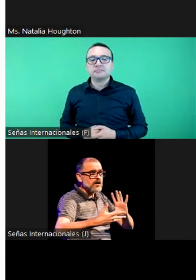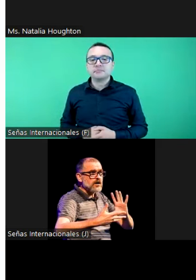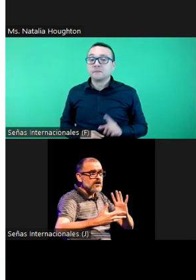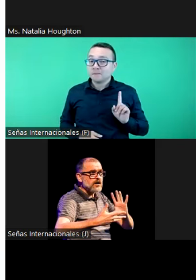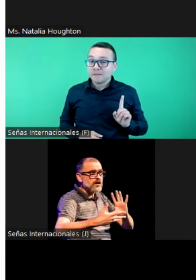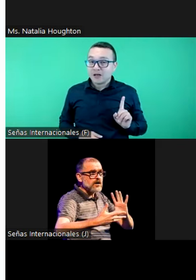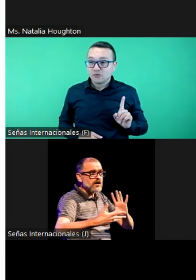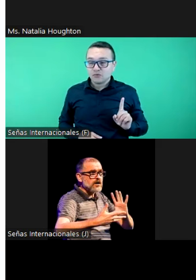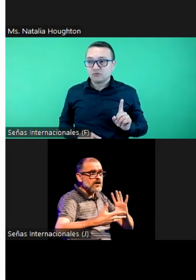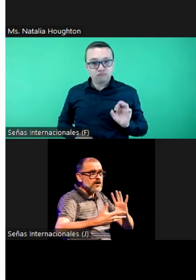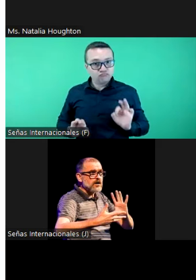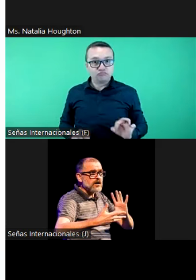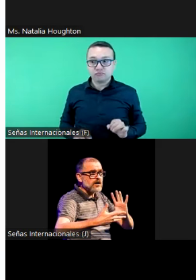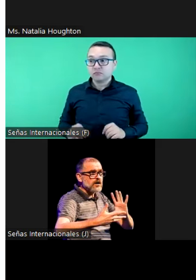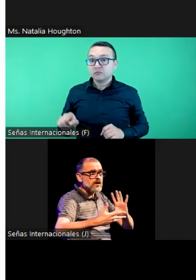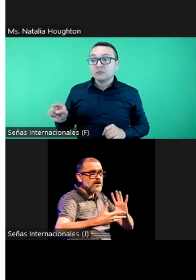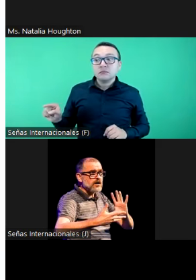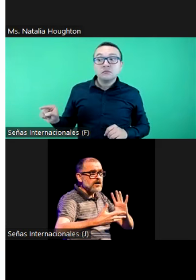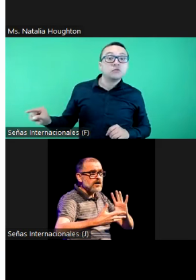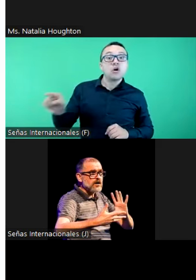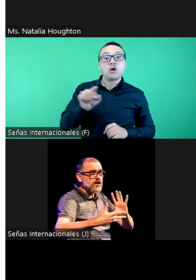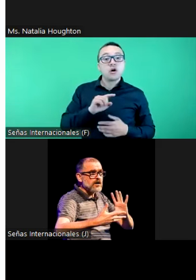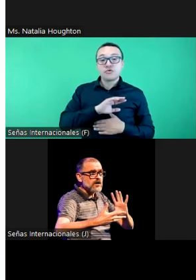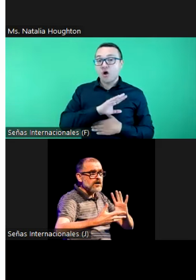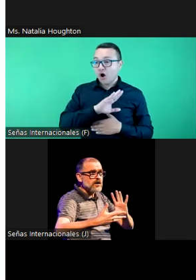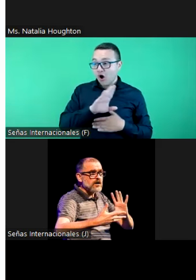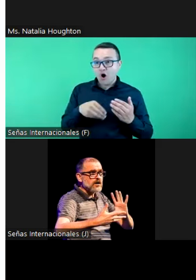services, but not always in all cases.